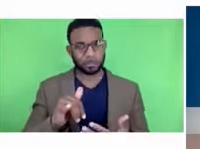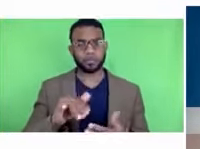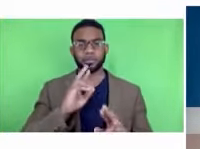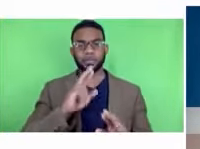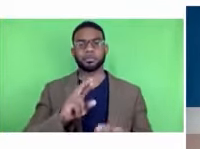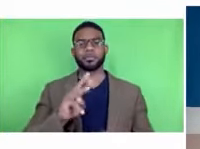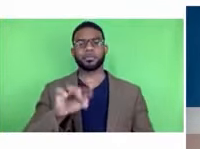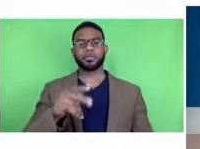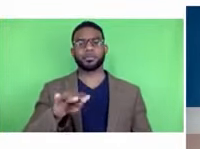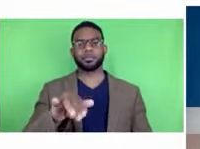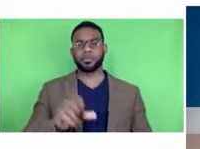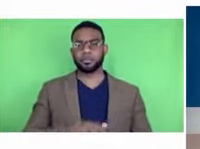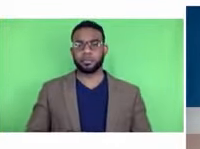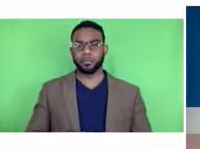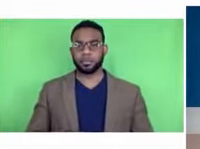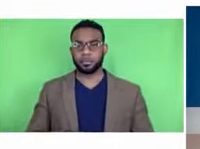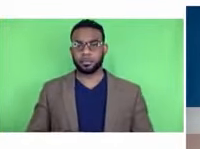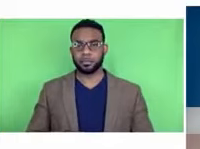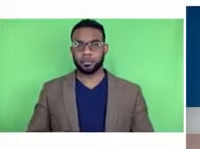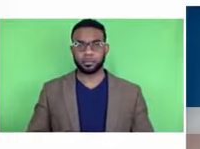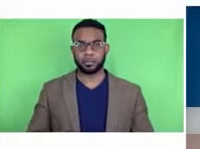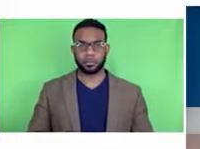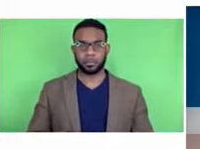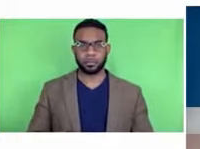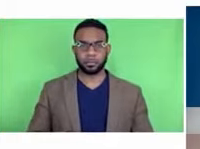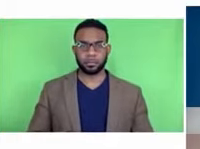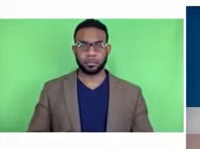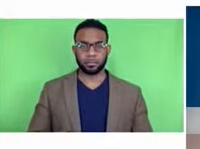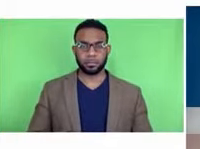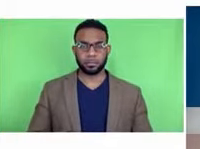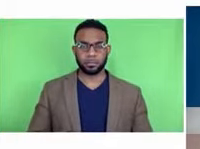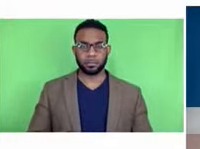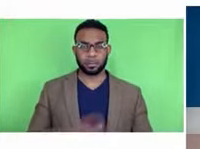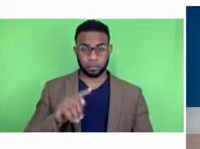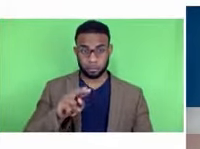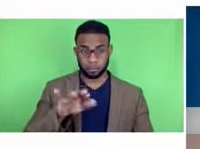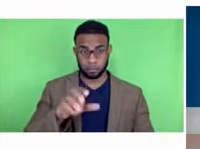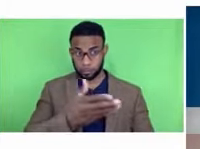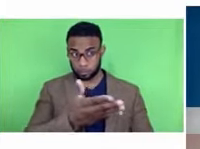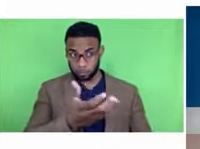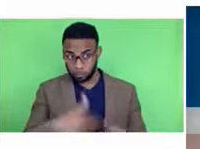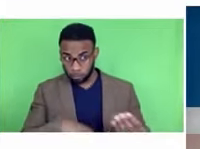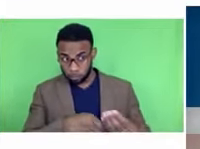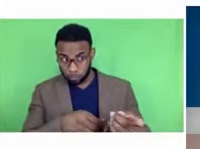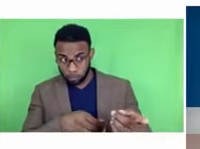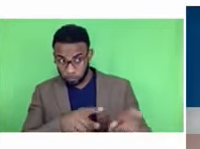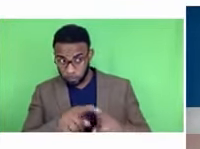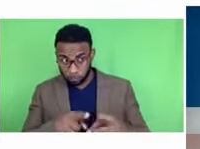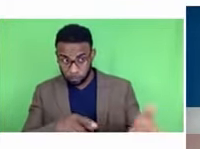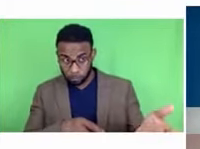And I don't know, Travis, if you have anything that you want to add to that as well.